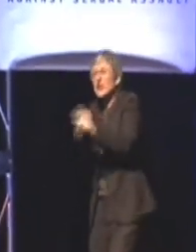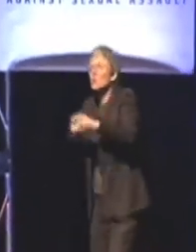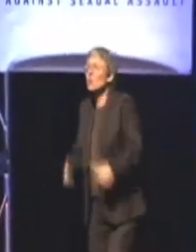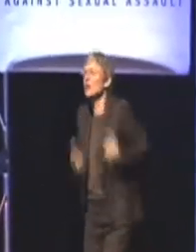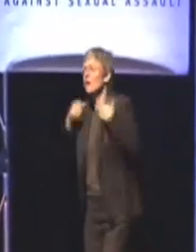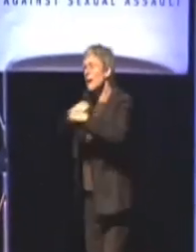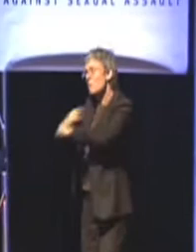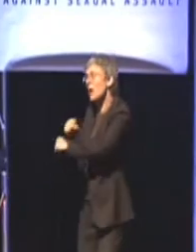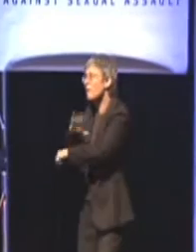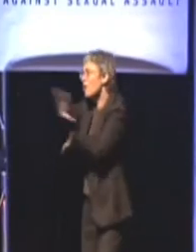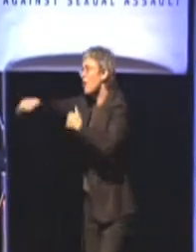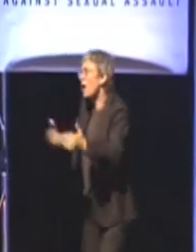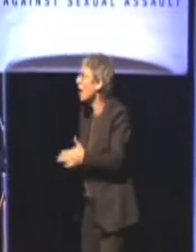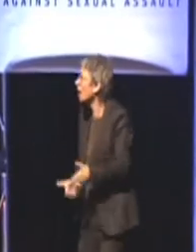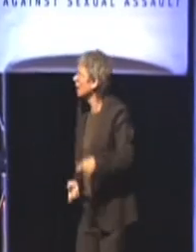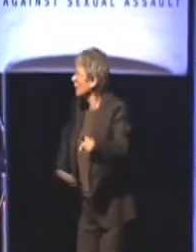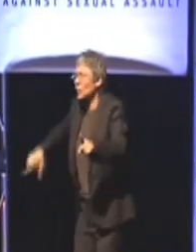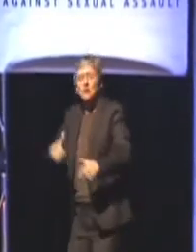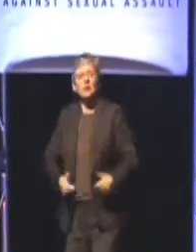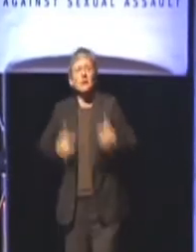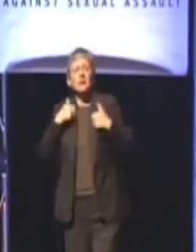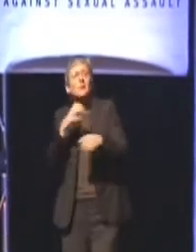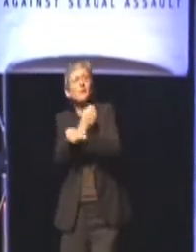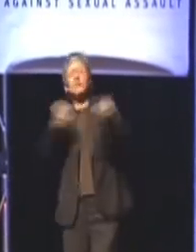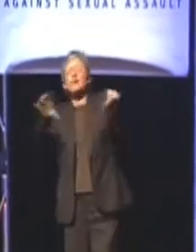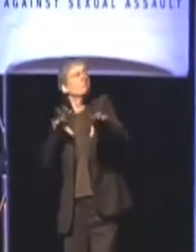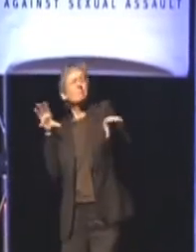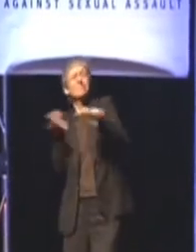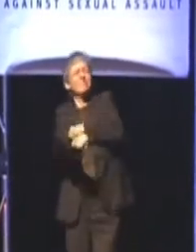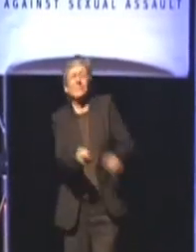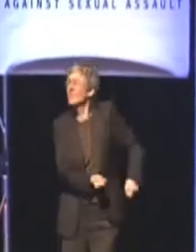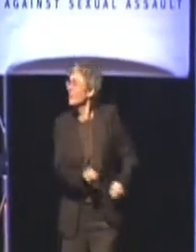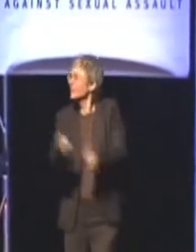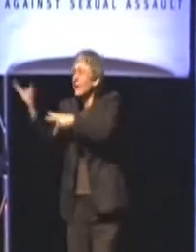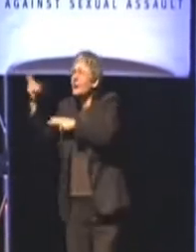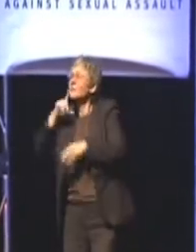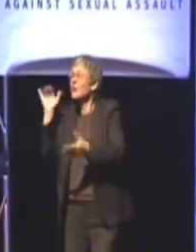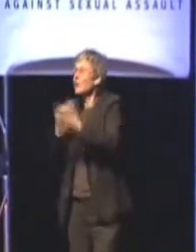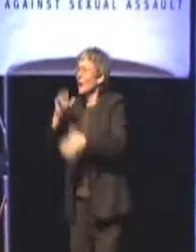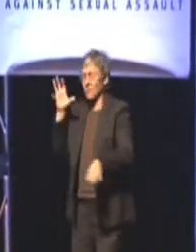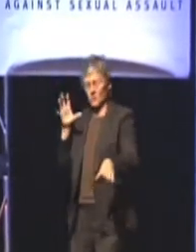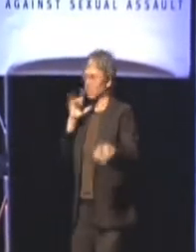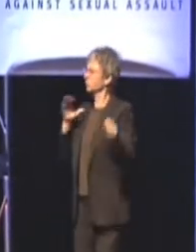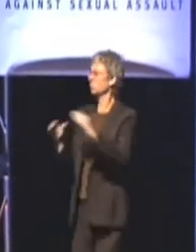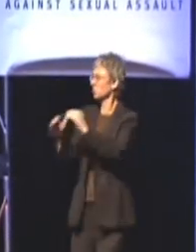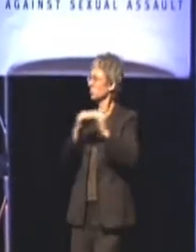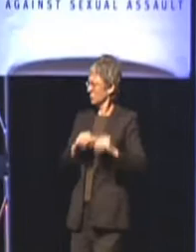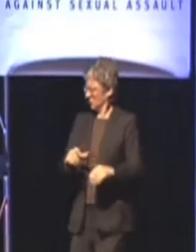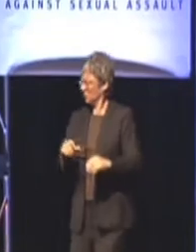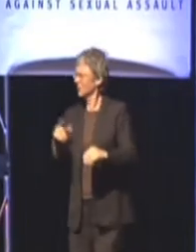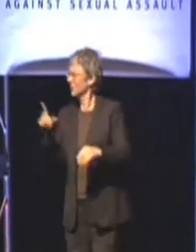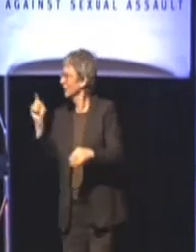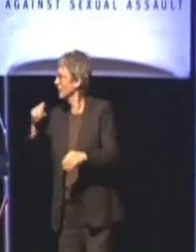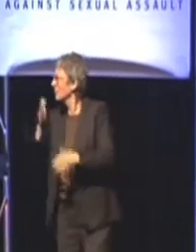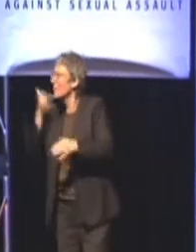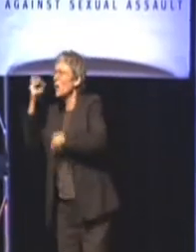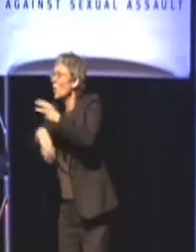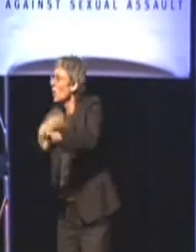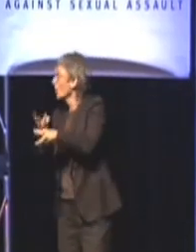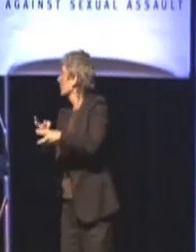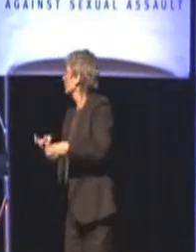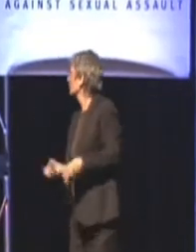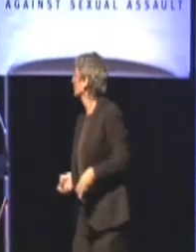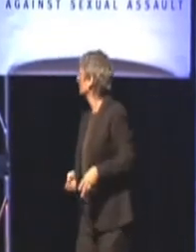productive for all We can build a world that's free from rape If we unite in this movement and regulate So let's build a better world Don't let nothing